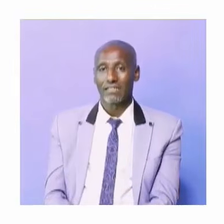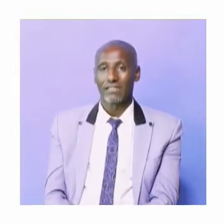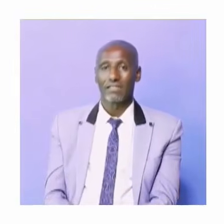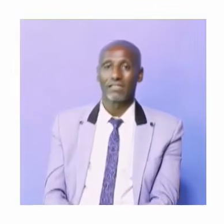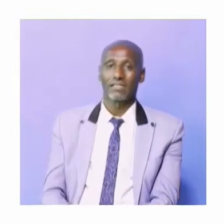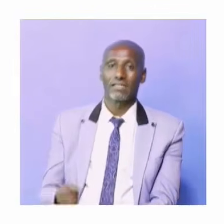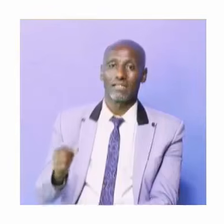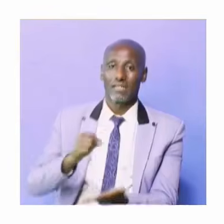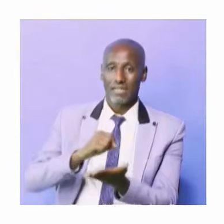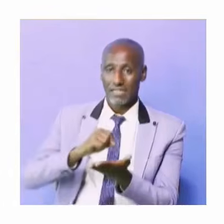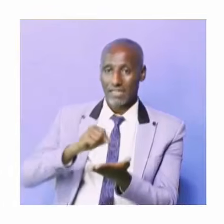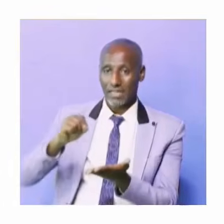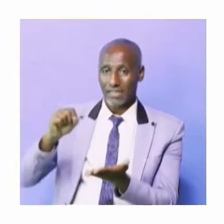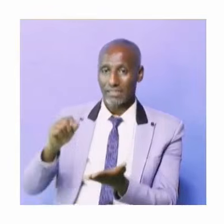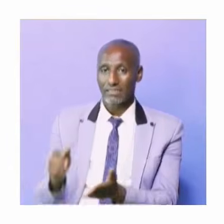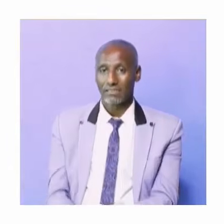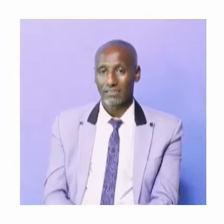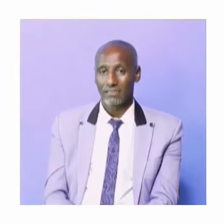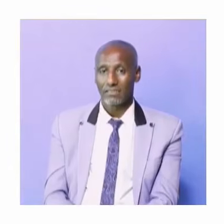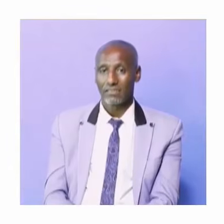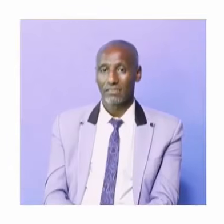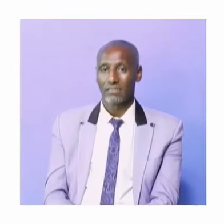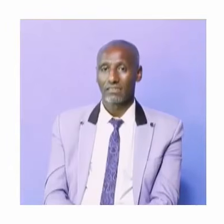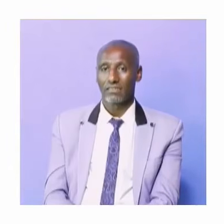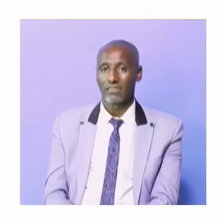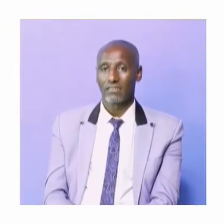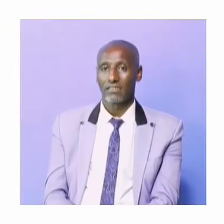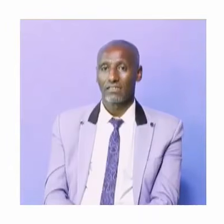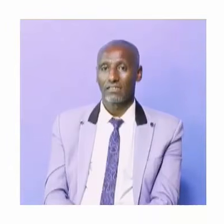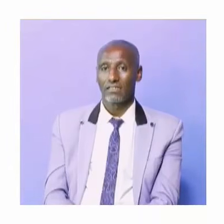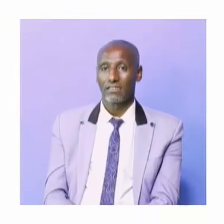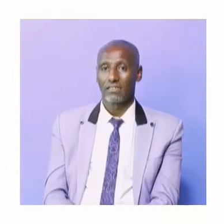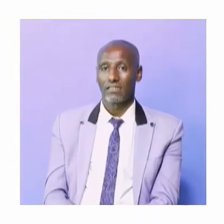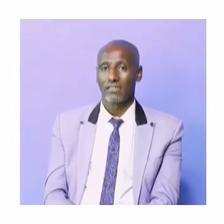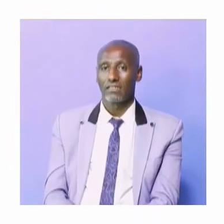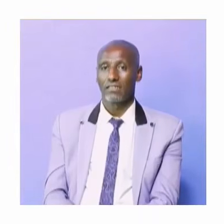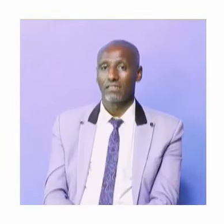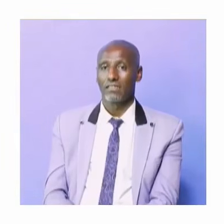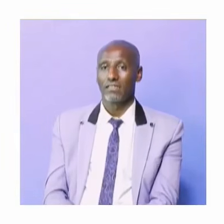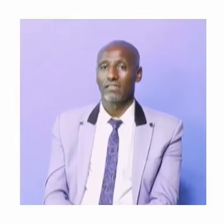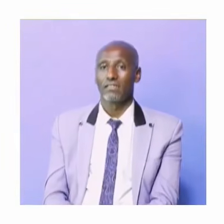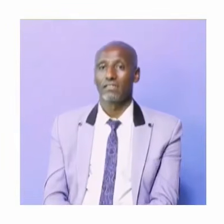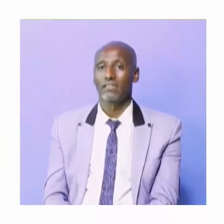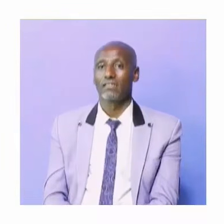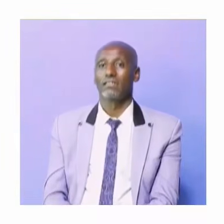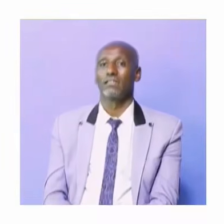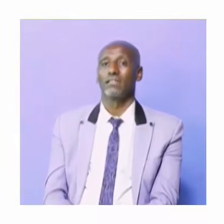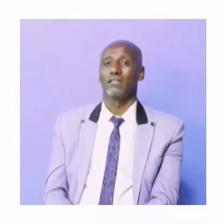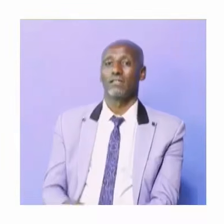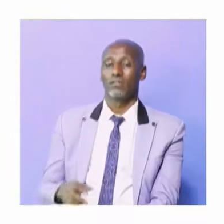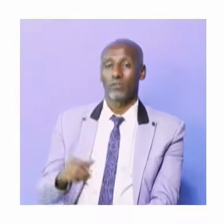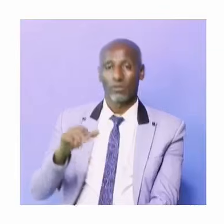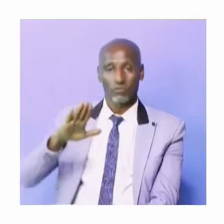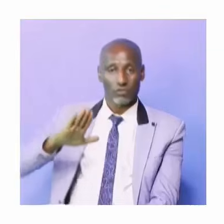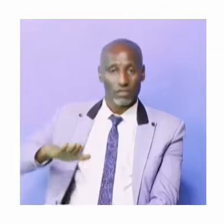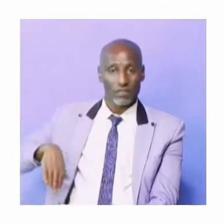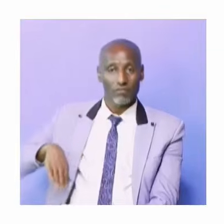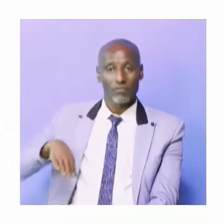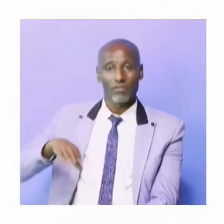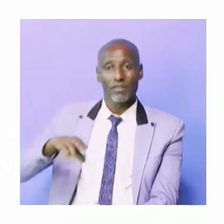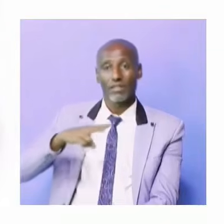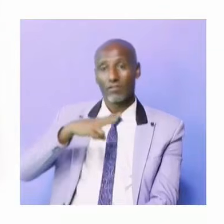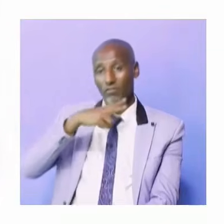Mark writes. Remember this, okay? If you make doesn't, you have to leave the s on the verb, all